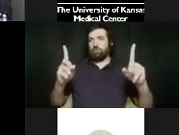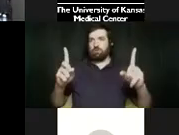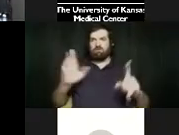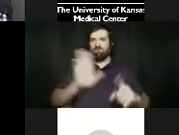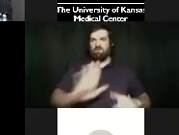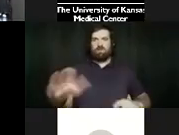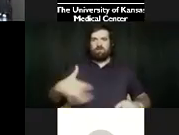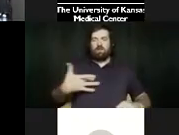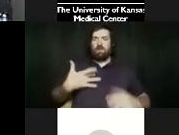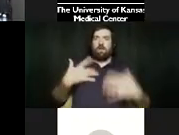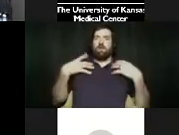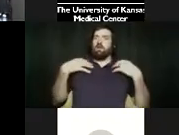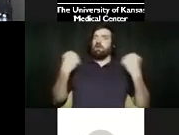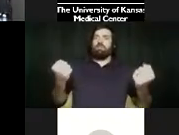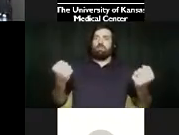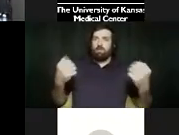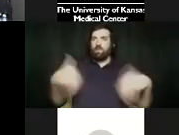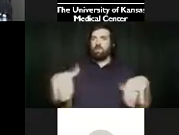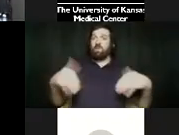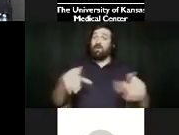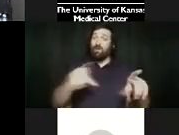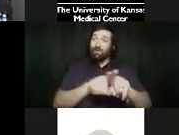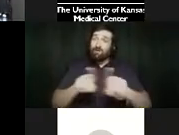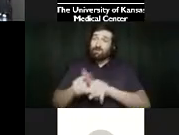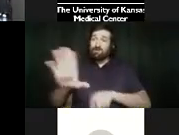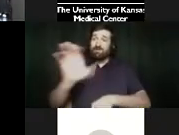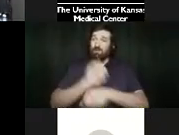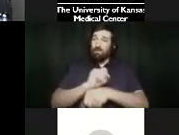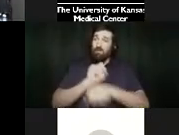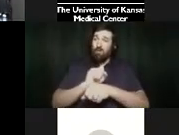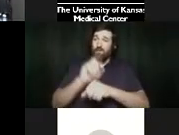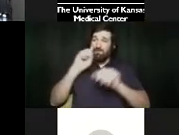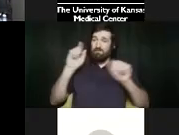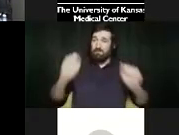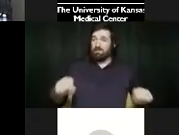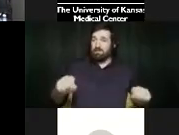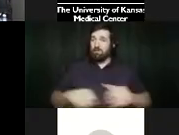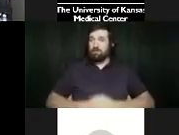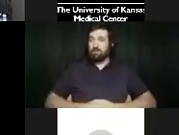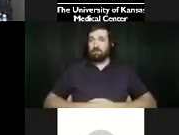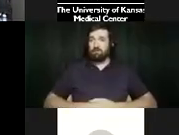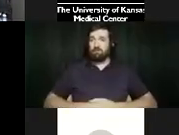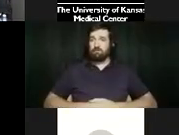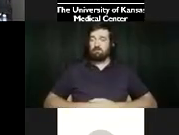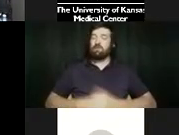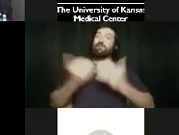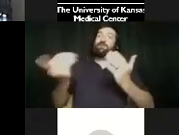of well-being and what it does for their employment prospects that they have this new